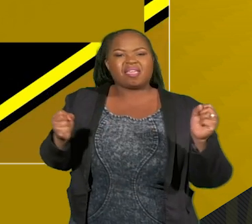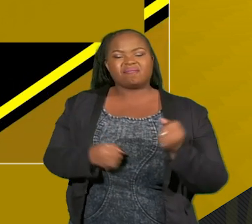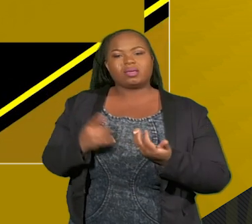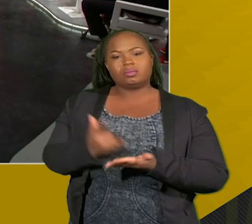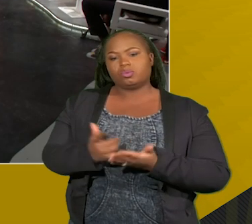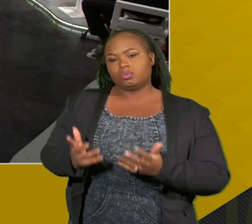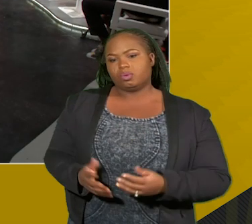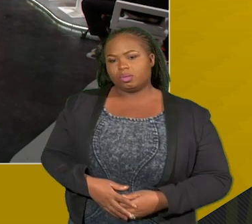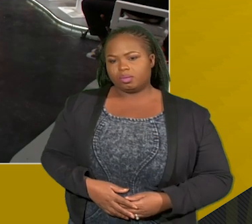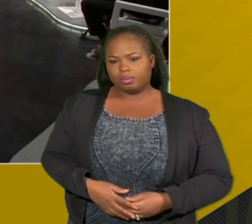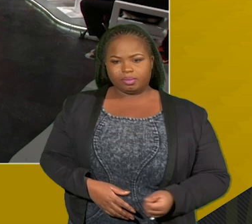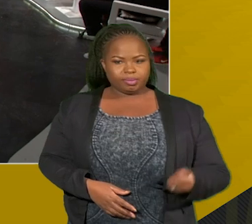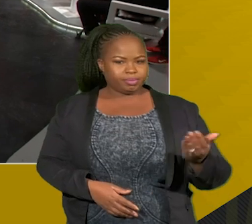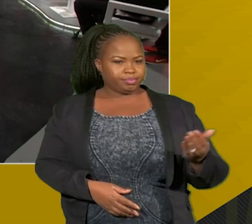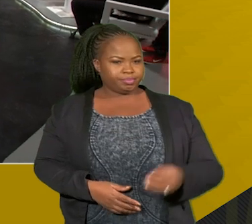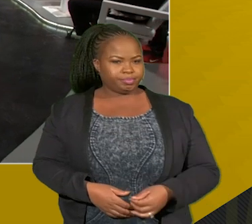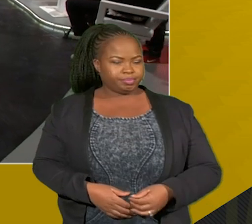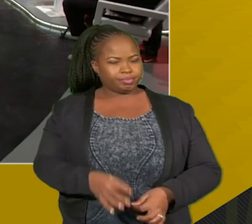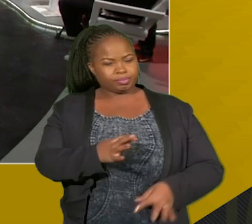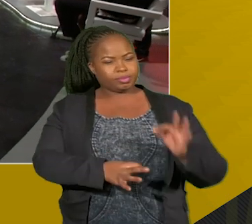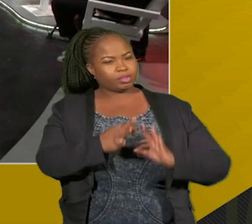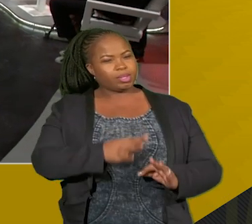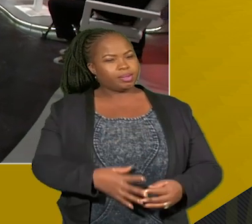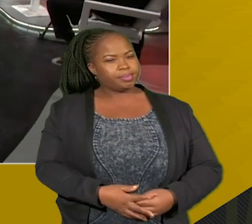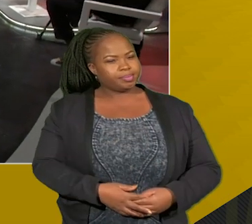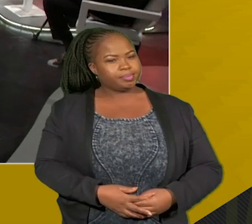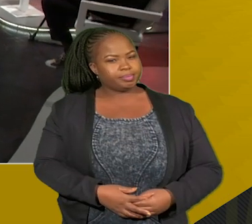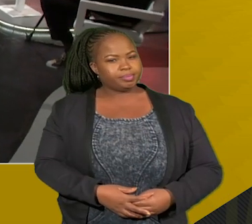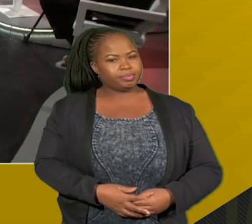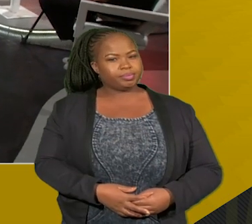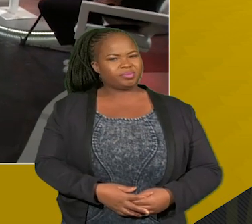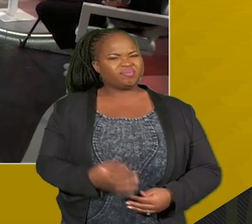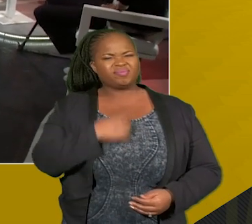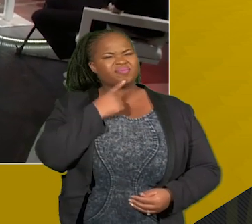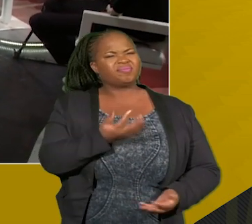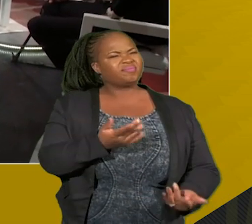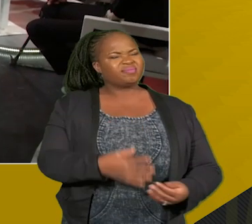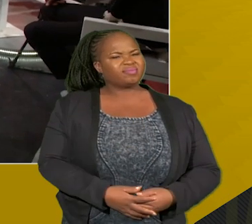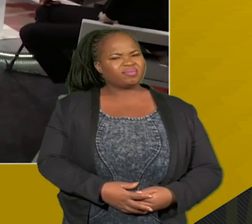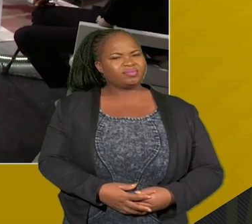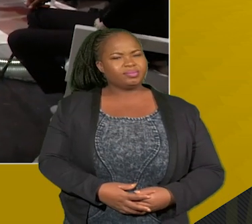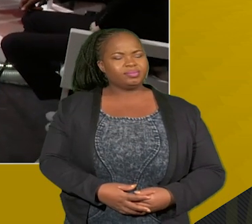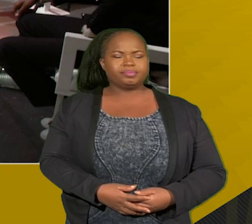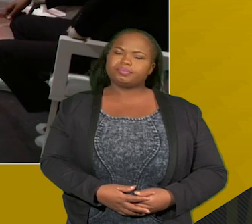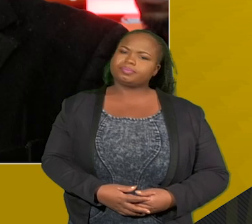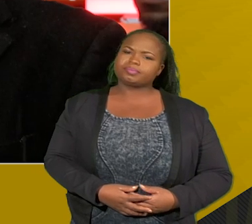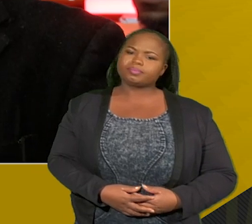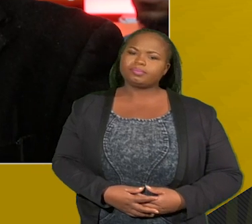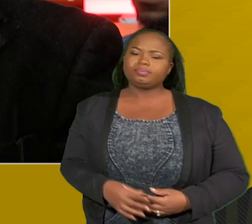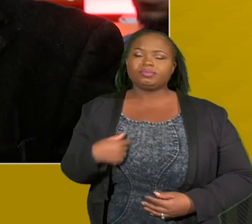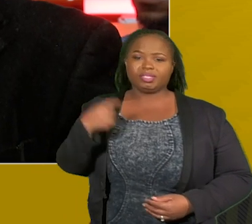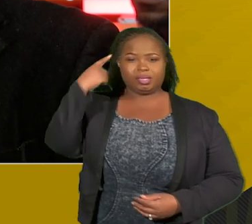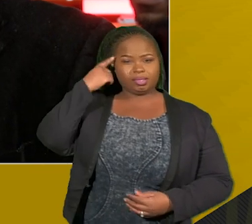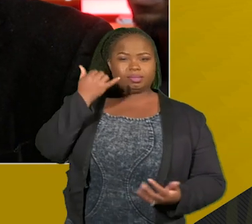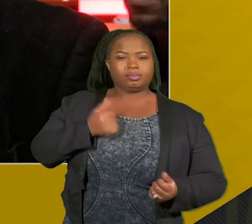have. That Ntabo, au re botsa. Le bla bla le re keng? Look, Nicolette, I think we are dealing